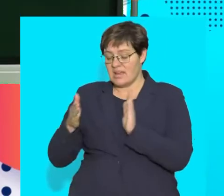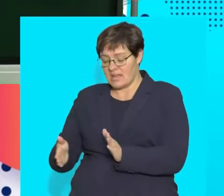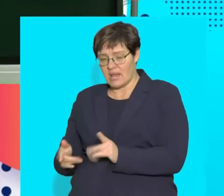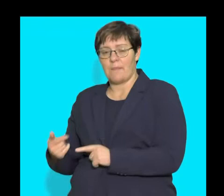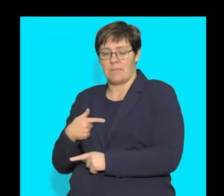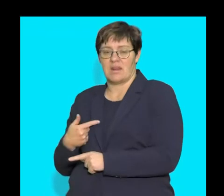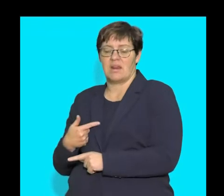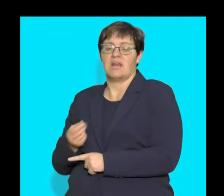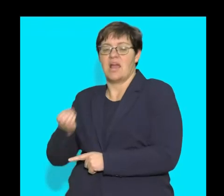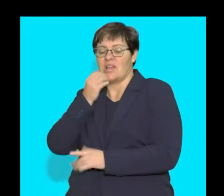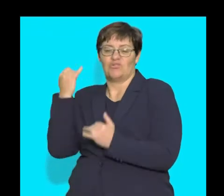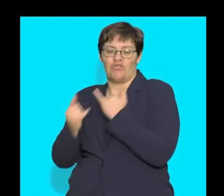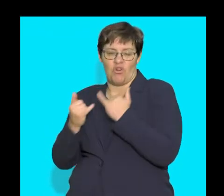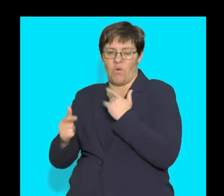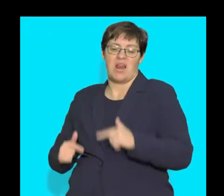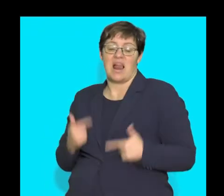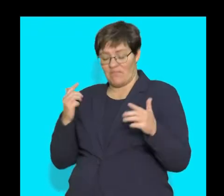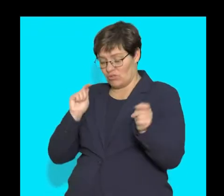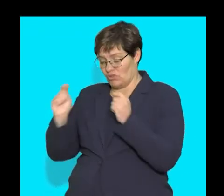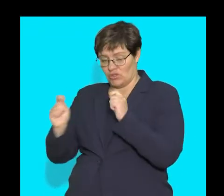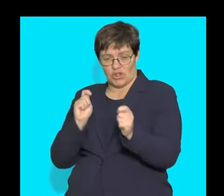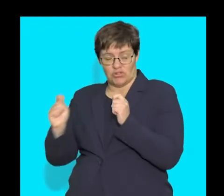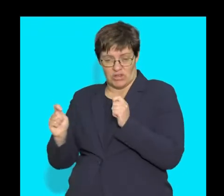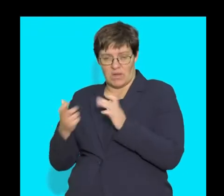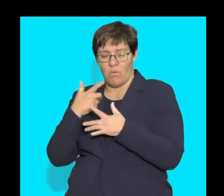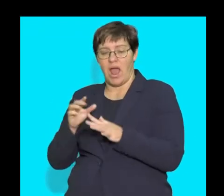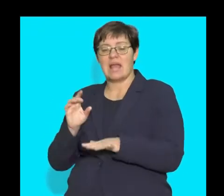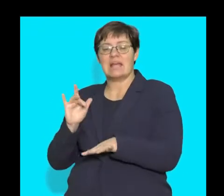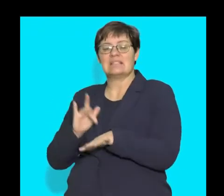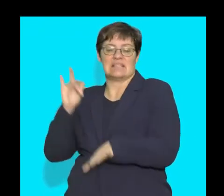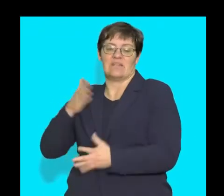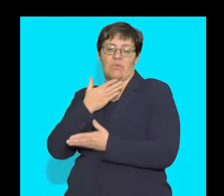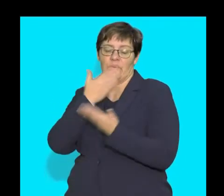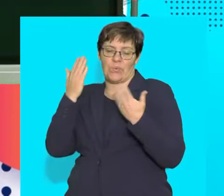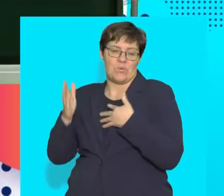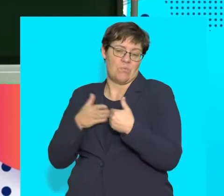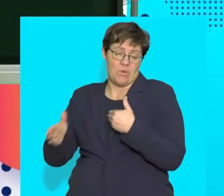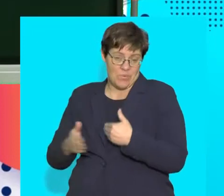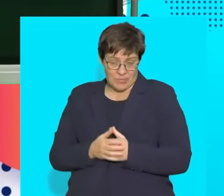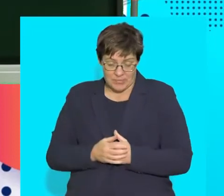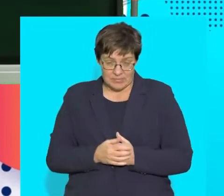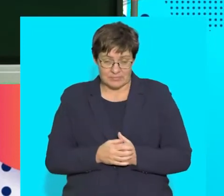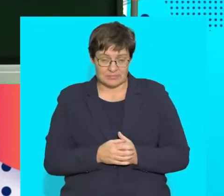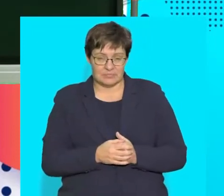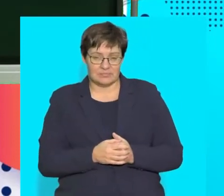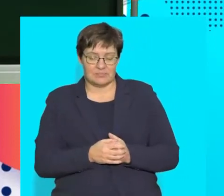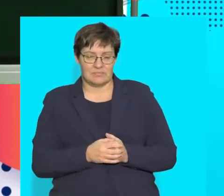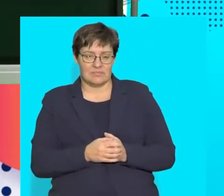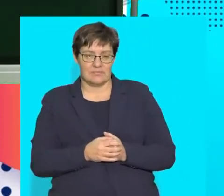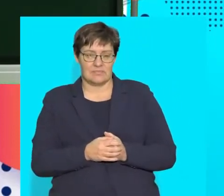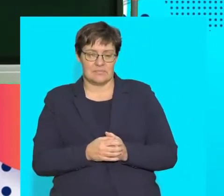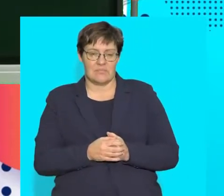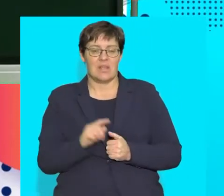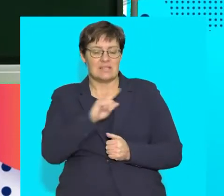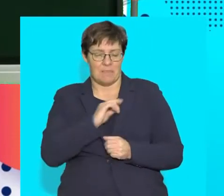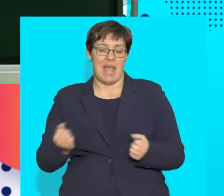then type 2 being a disorder as a lifestyle decision or choice because of a diet or a lifestyle